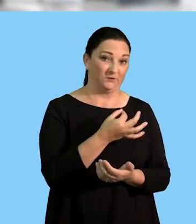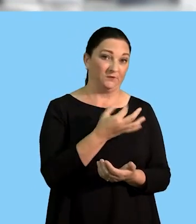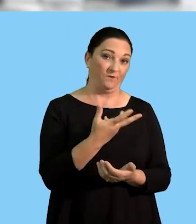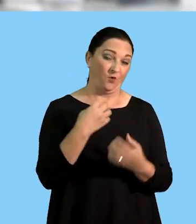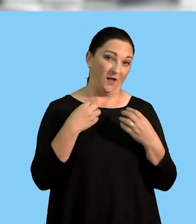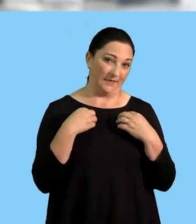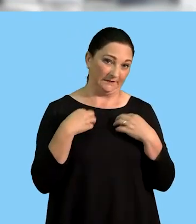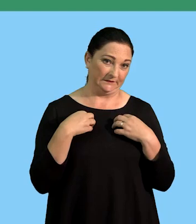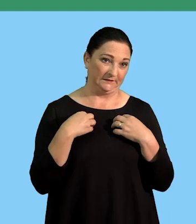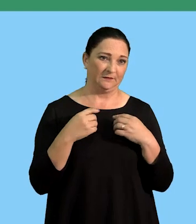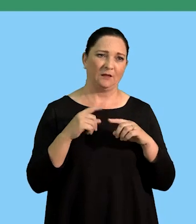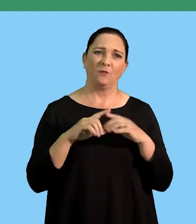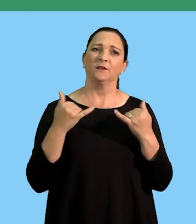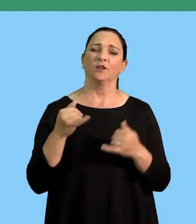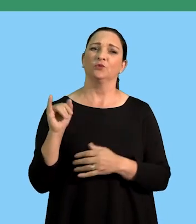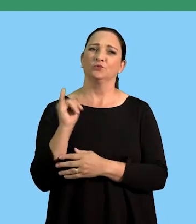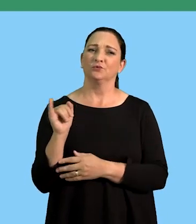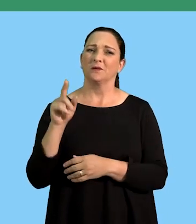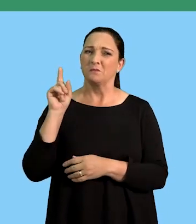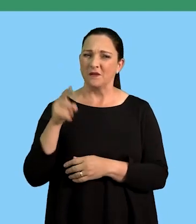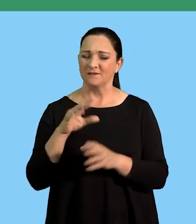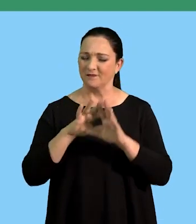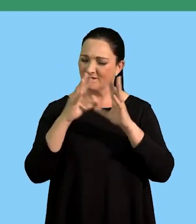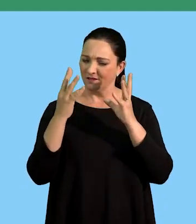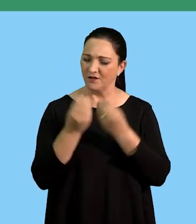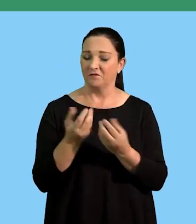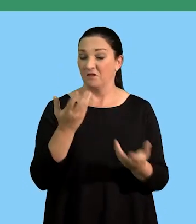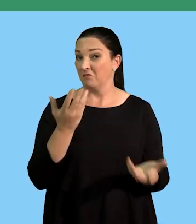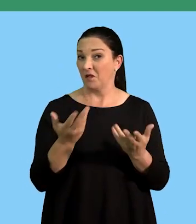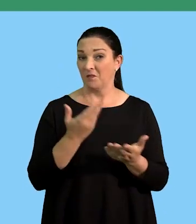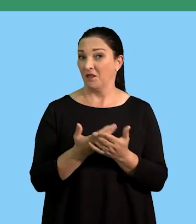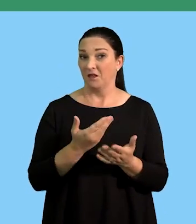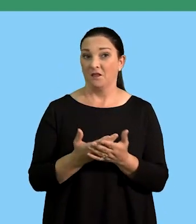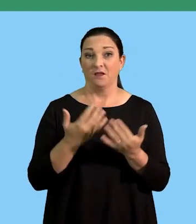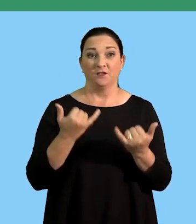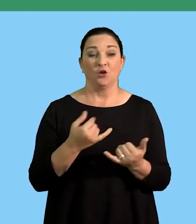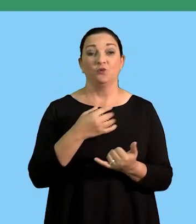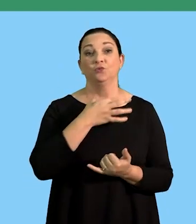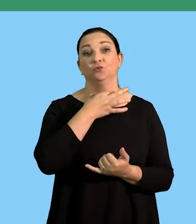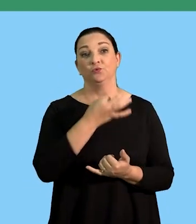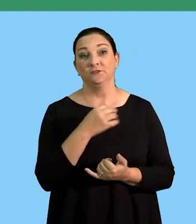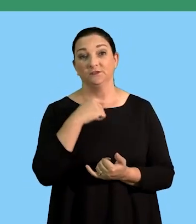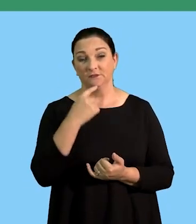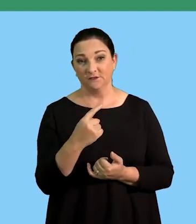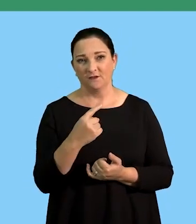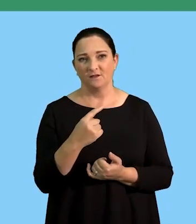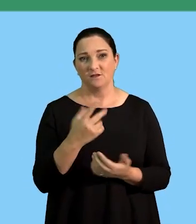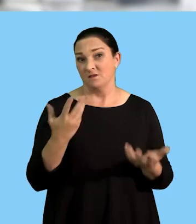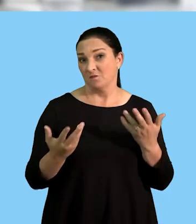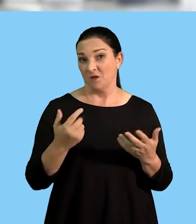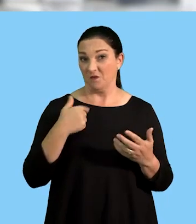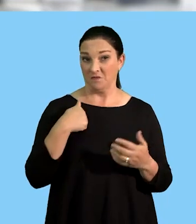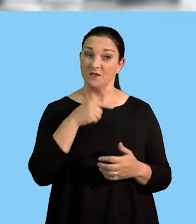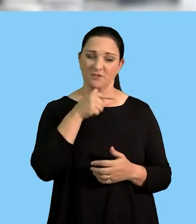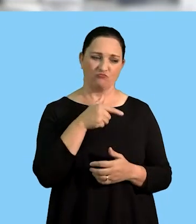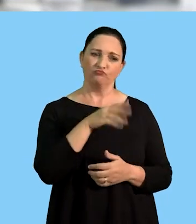with the asset. And then the insured must disclose everything that may affect the extent of risk, to say sometimes I make